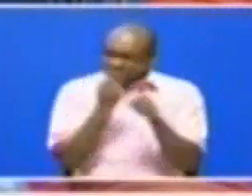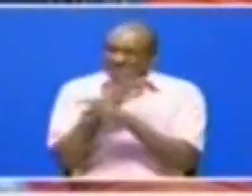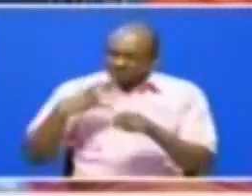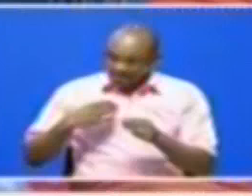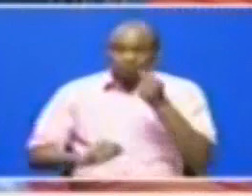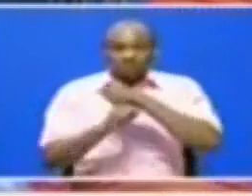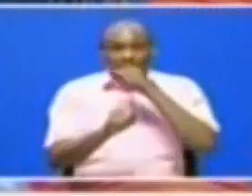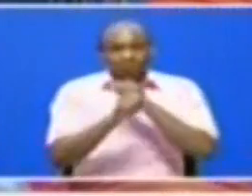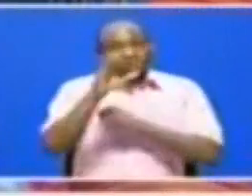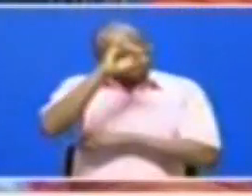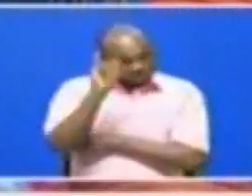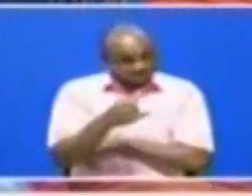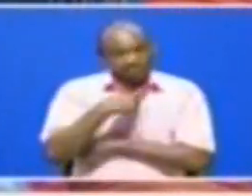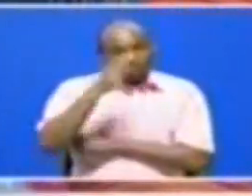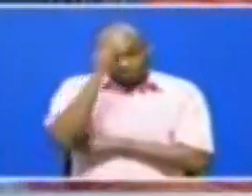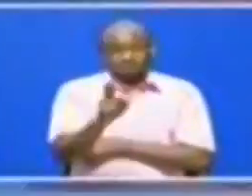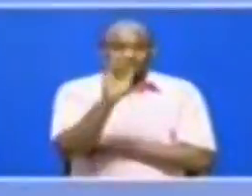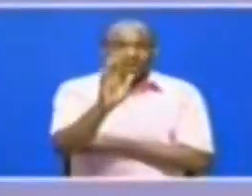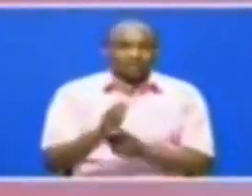Justice over the Supreme Court ruling.